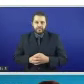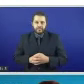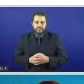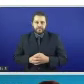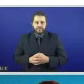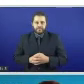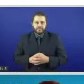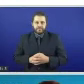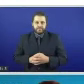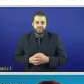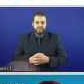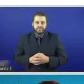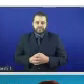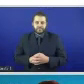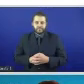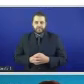girls organizations.